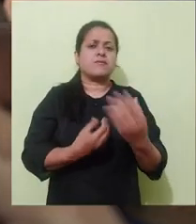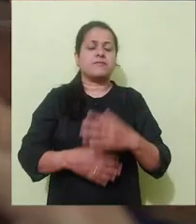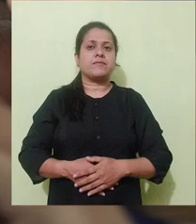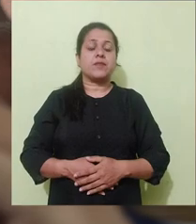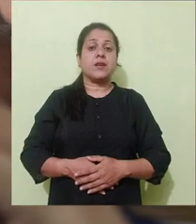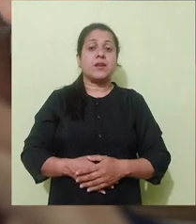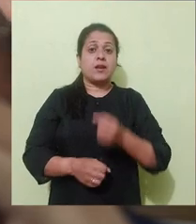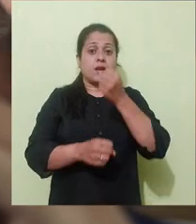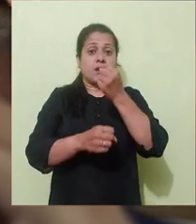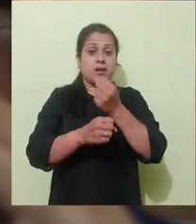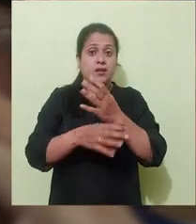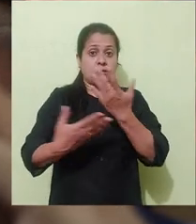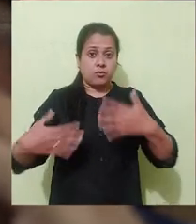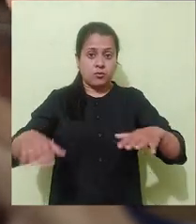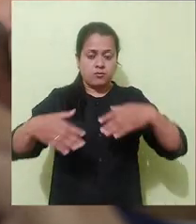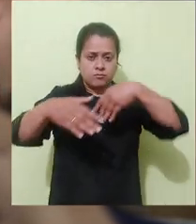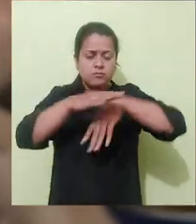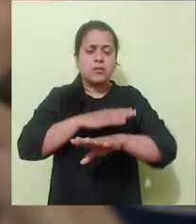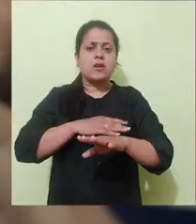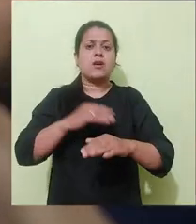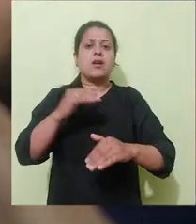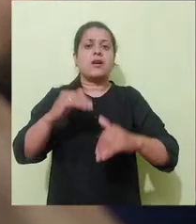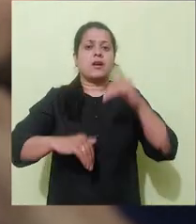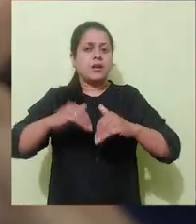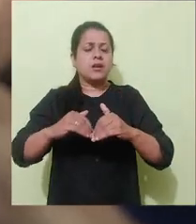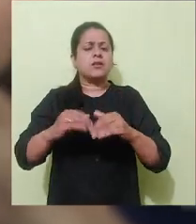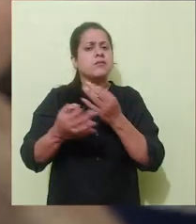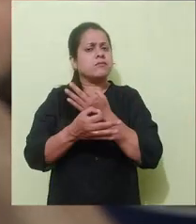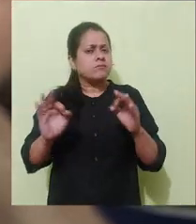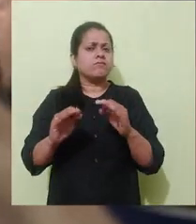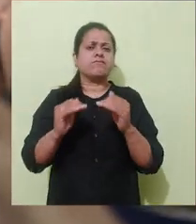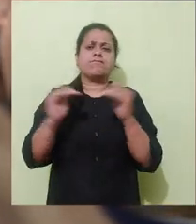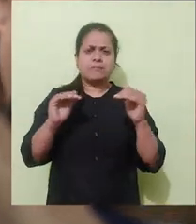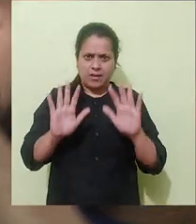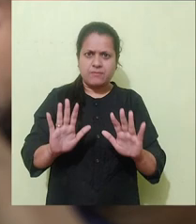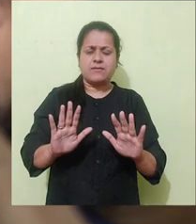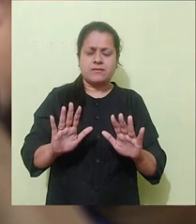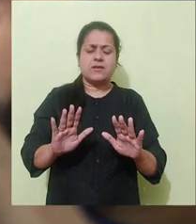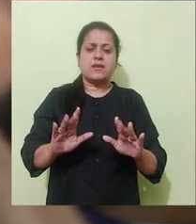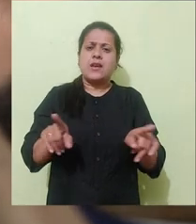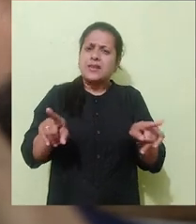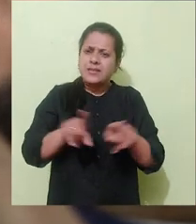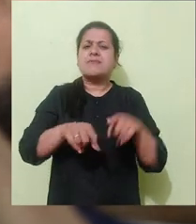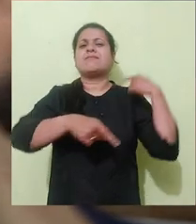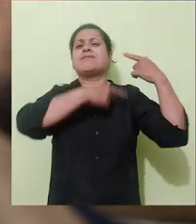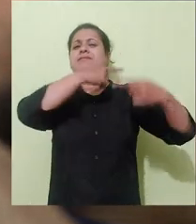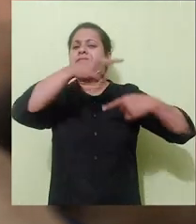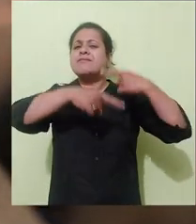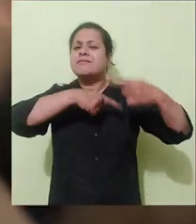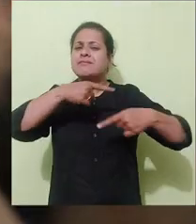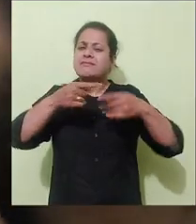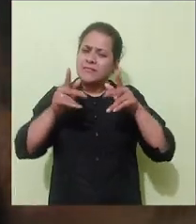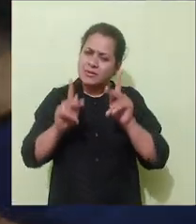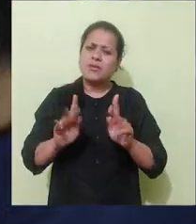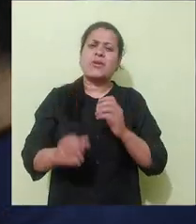involved? So, the election system is concerned free and fair election in Goa. That is the tradition of